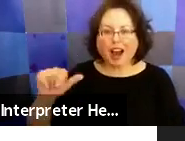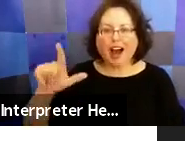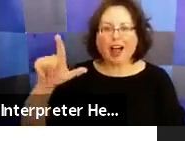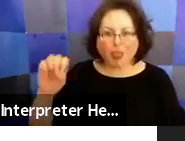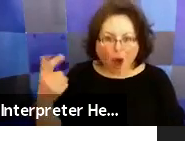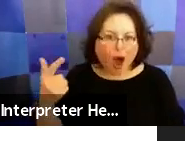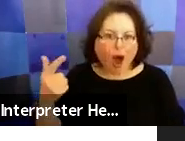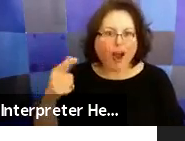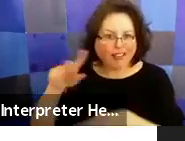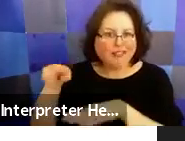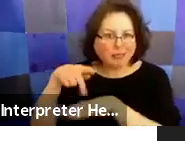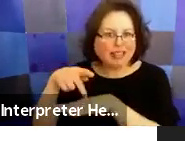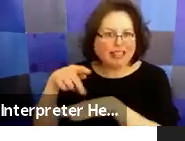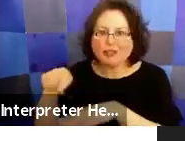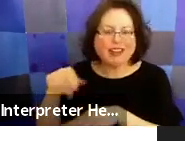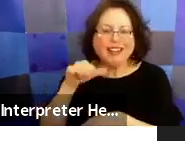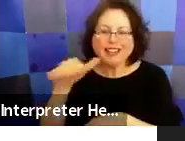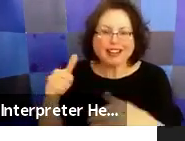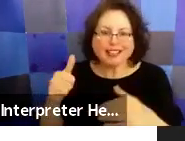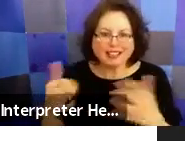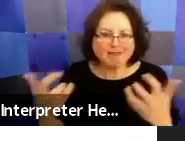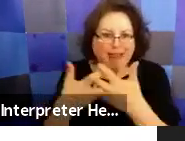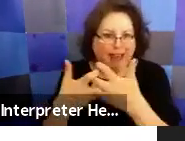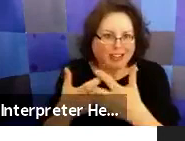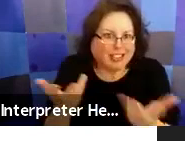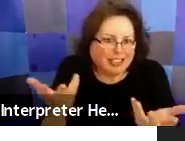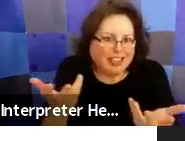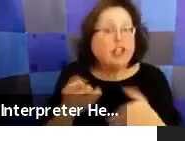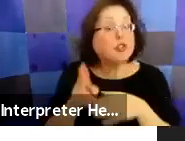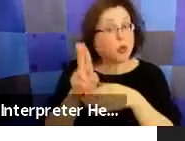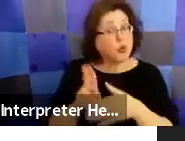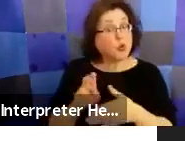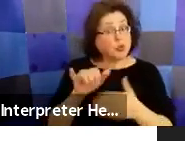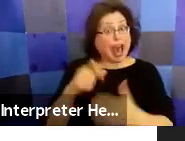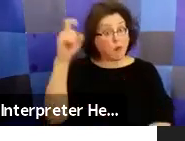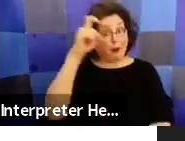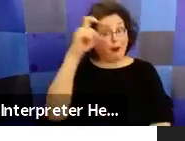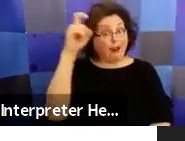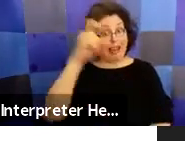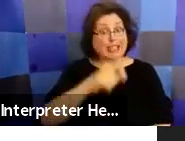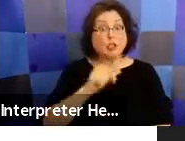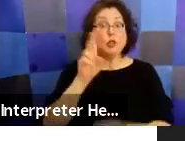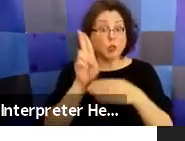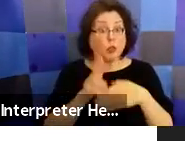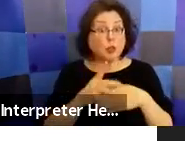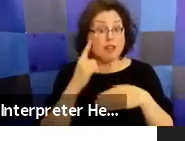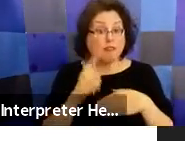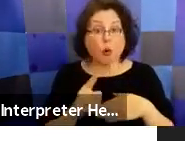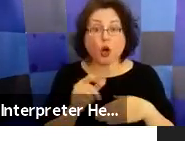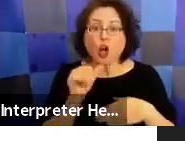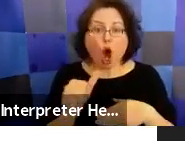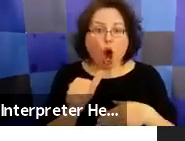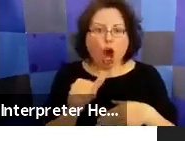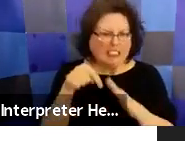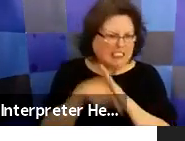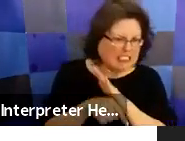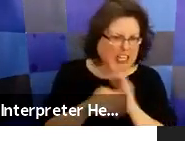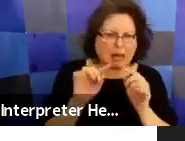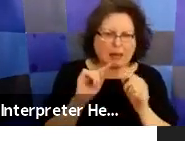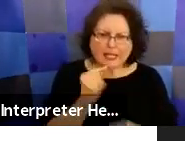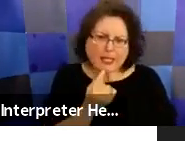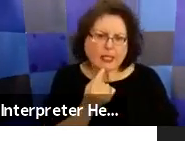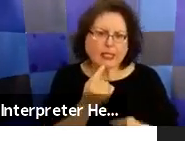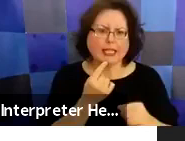So use it wisely and use it for non-vital information and simple communication for the